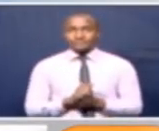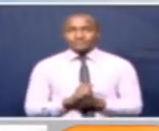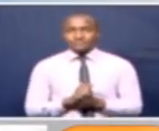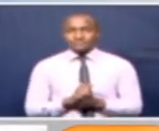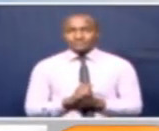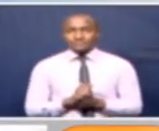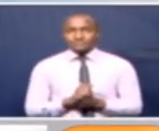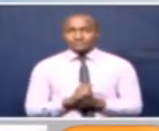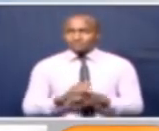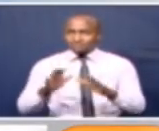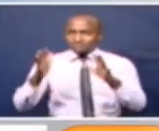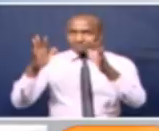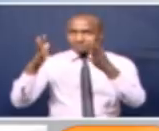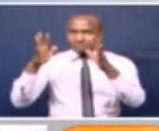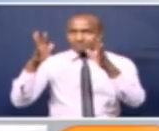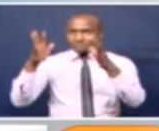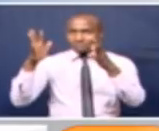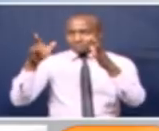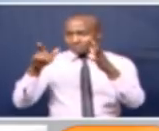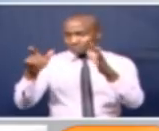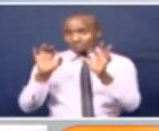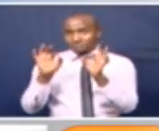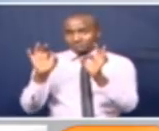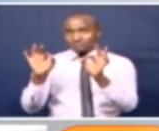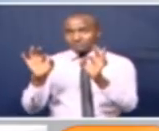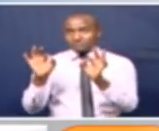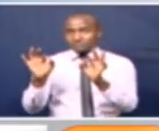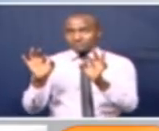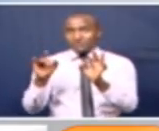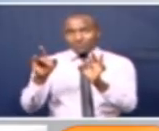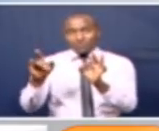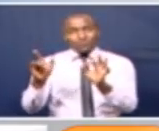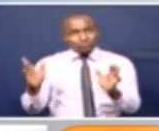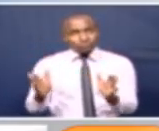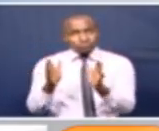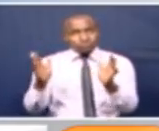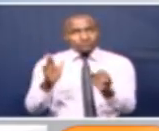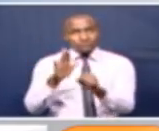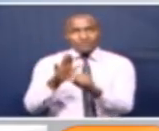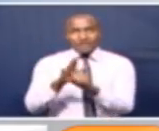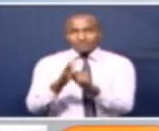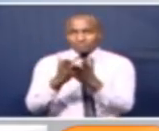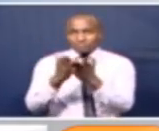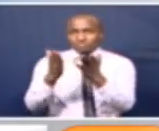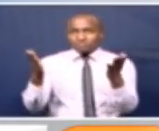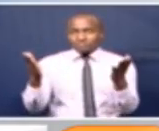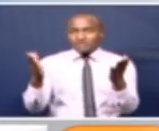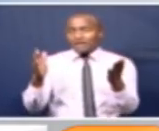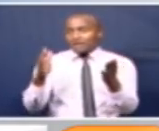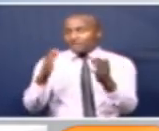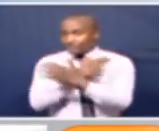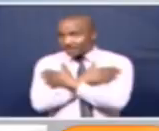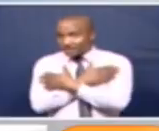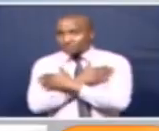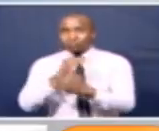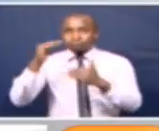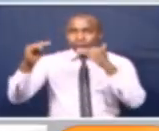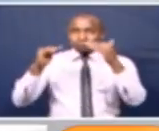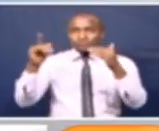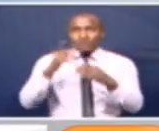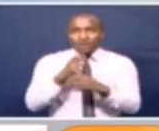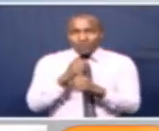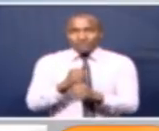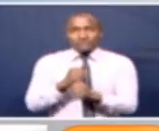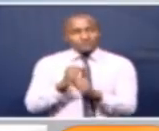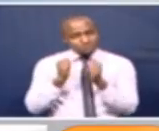Wendy Gekonge, congratulations, Golda, on your excellent performance. You're an encouragement to so many people, from your peers to adults. Your confidence